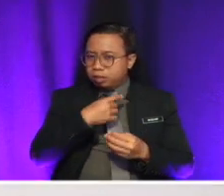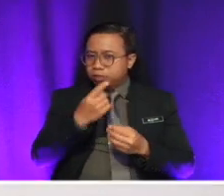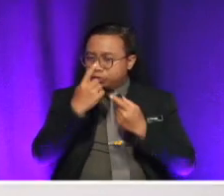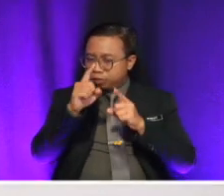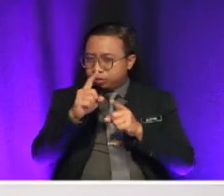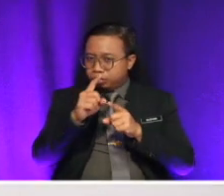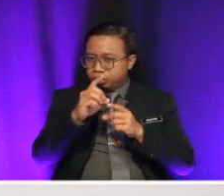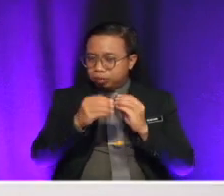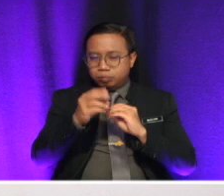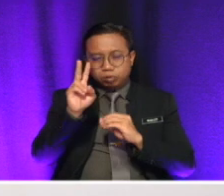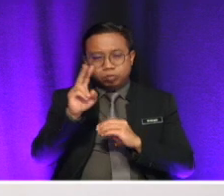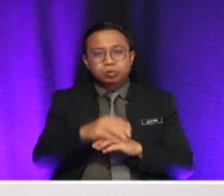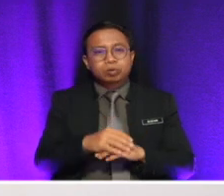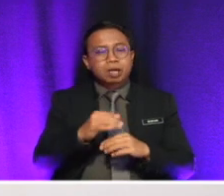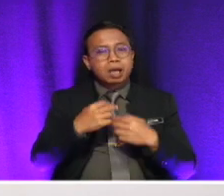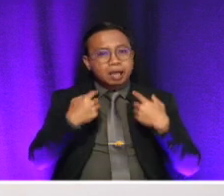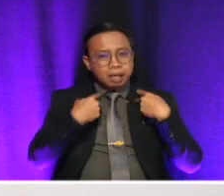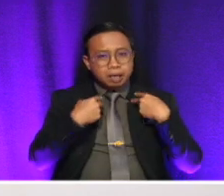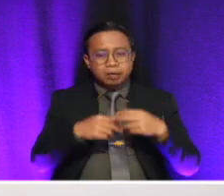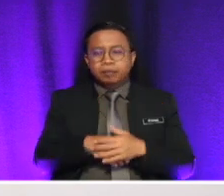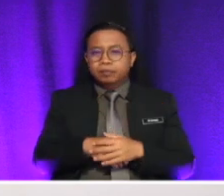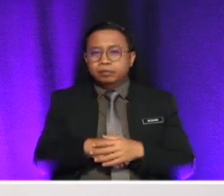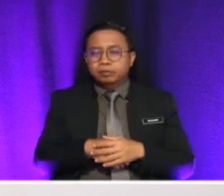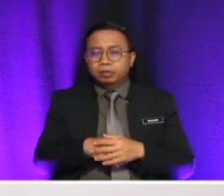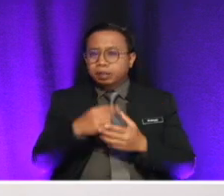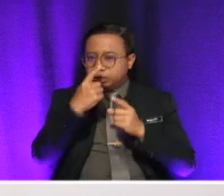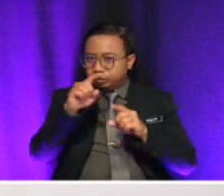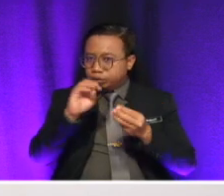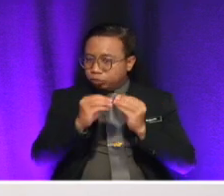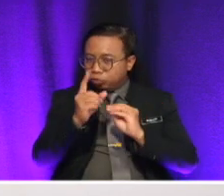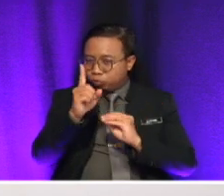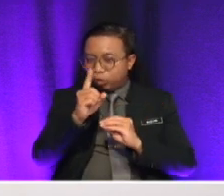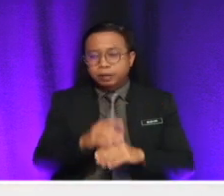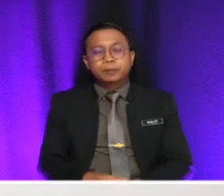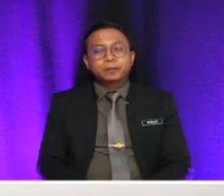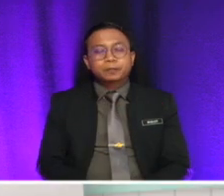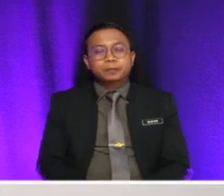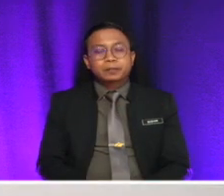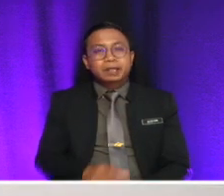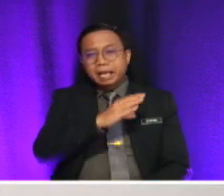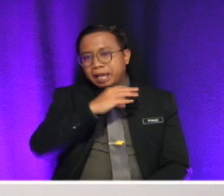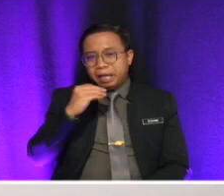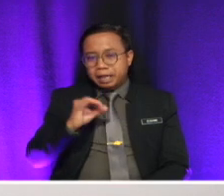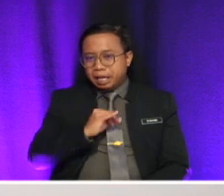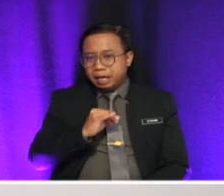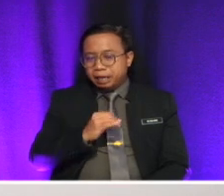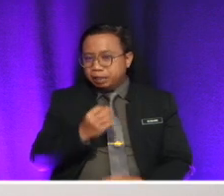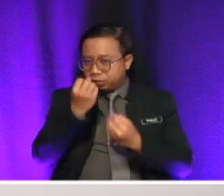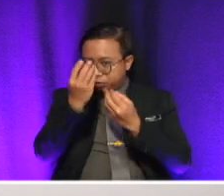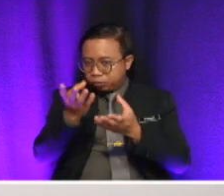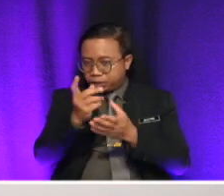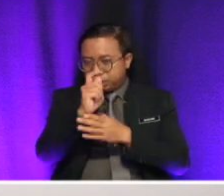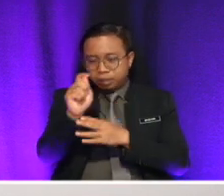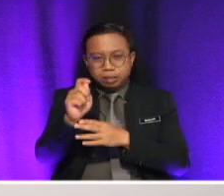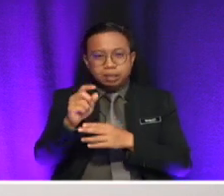now remember, I have explained to you my answer for number 1. I've given you the answers, and I've explained to you the answers